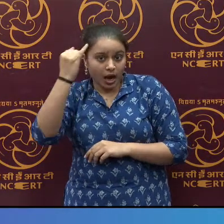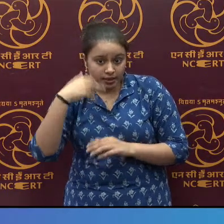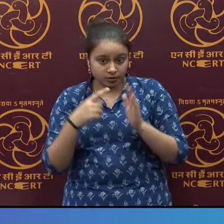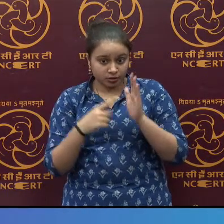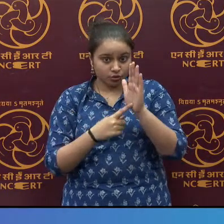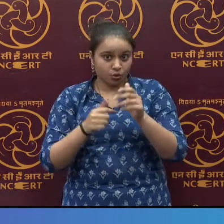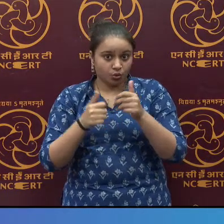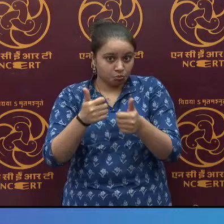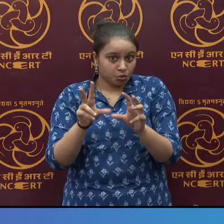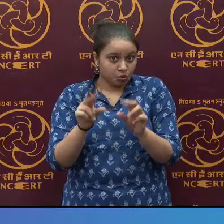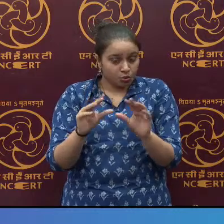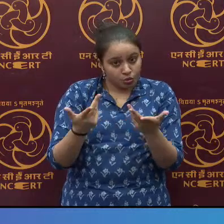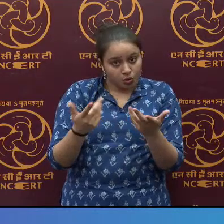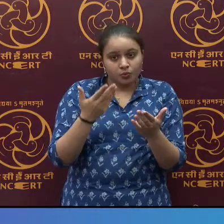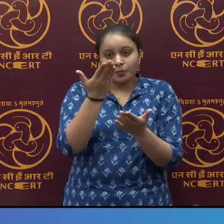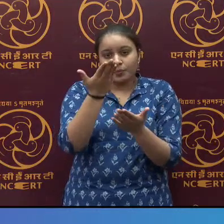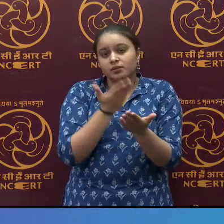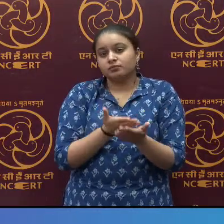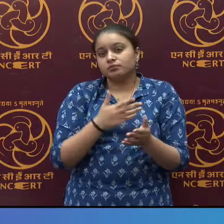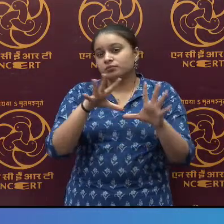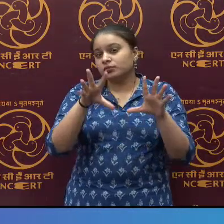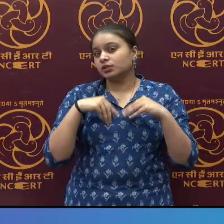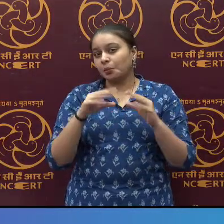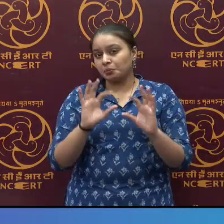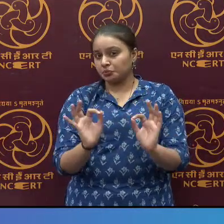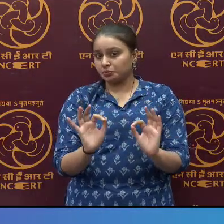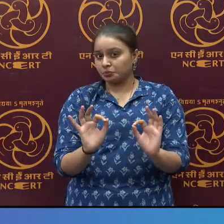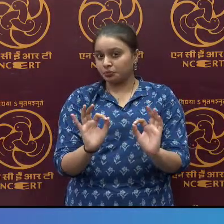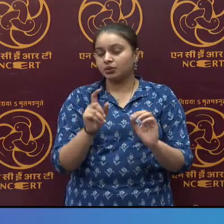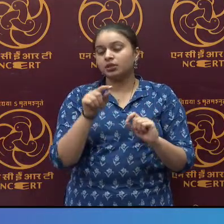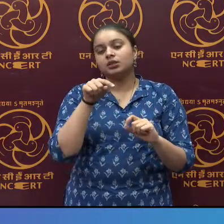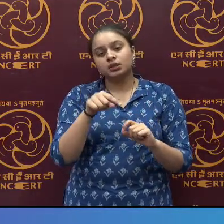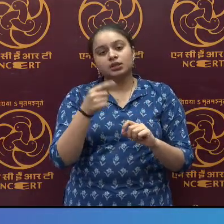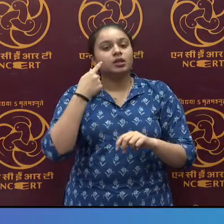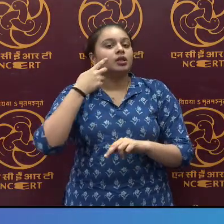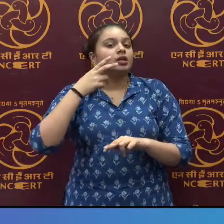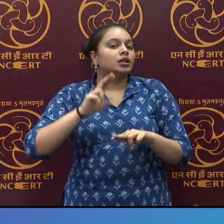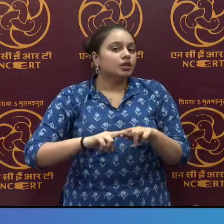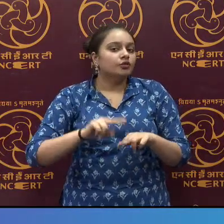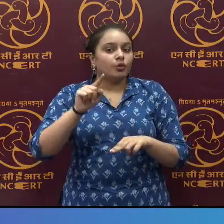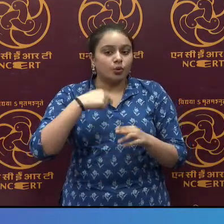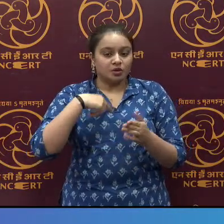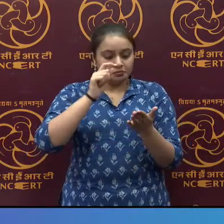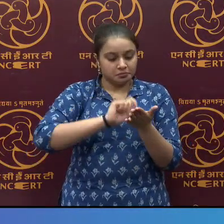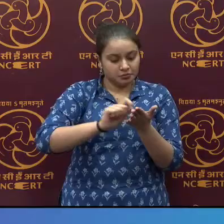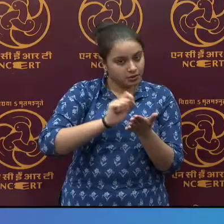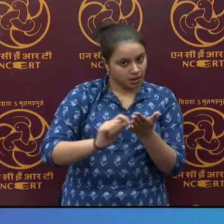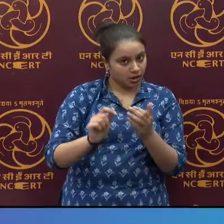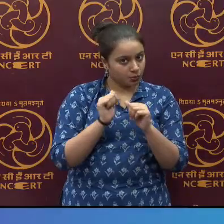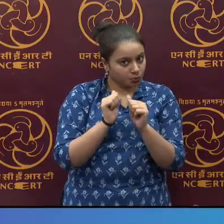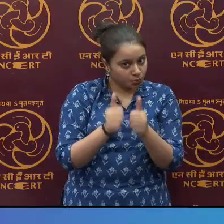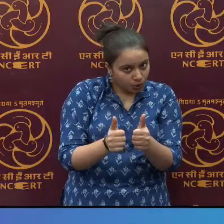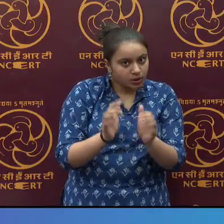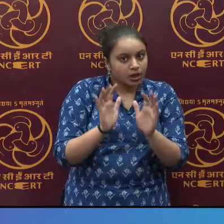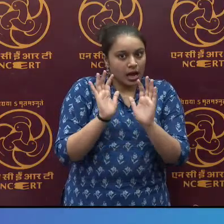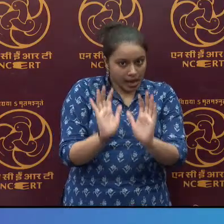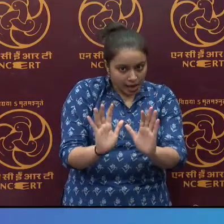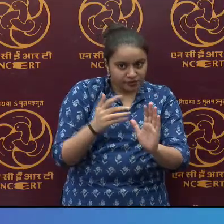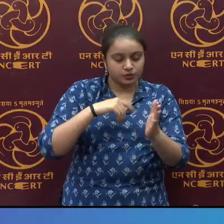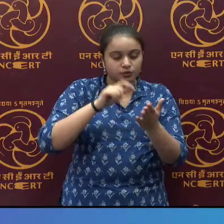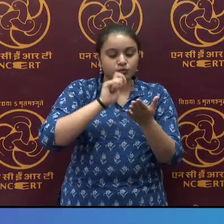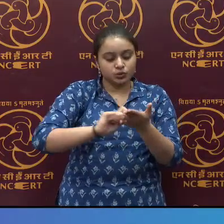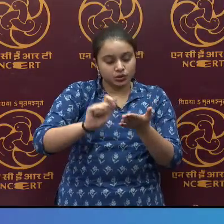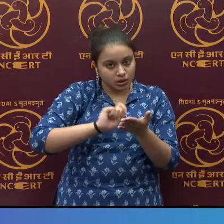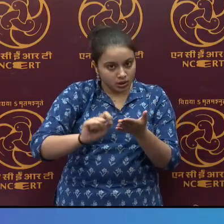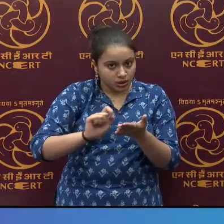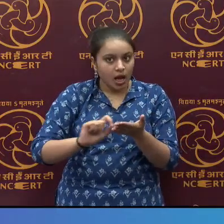your application might not be selected. So, that way if you have good writing skills, you can write a good statement